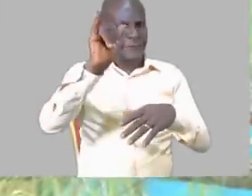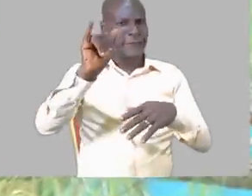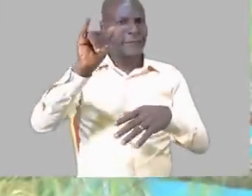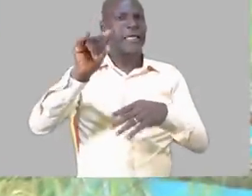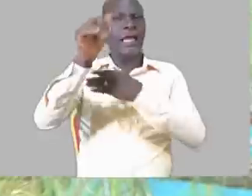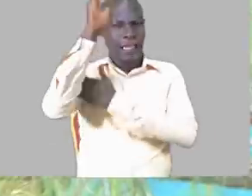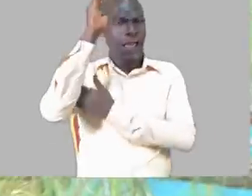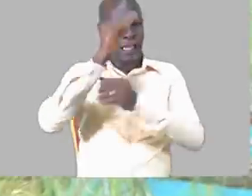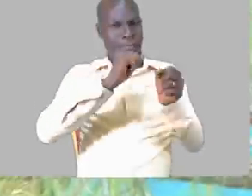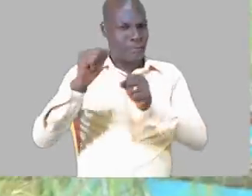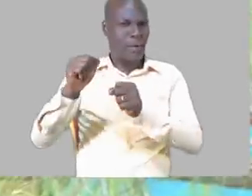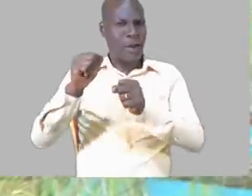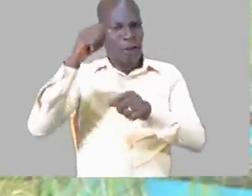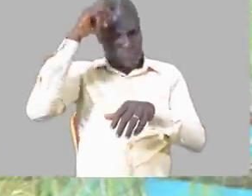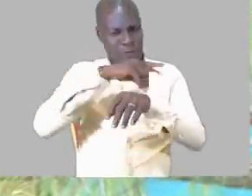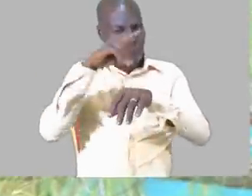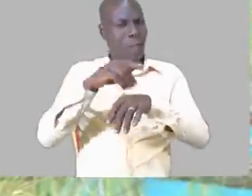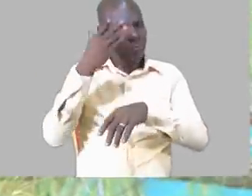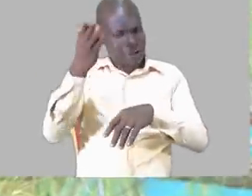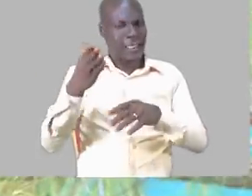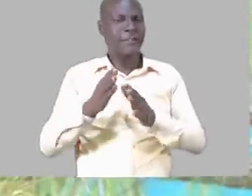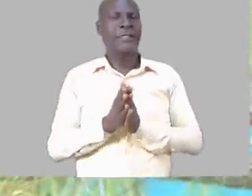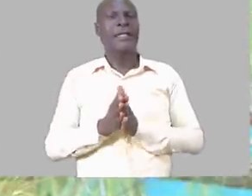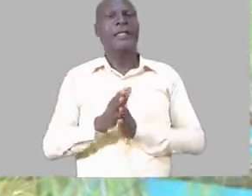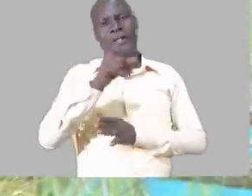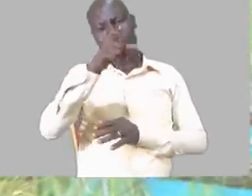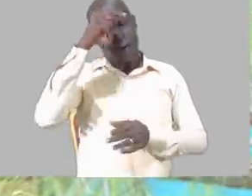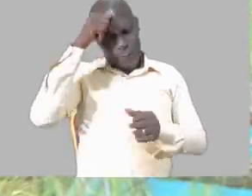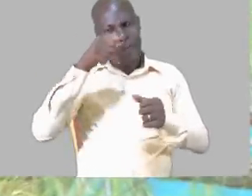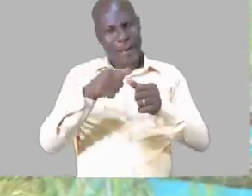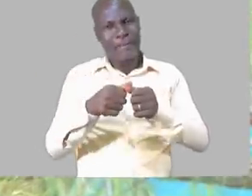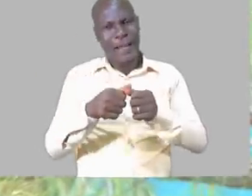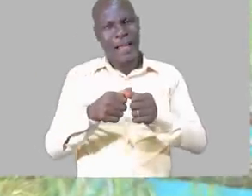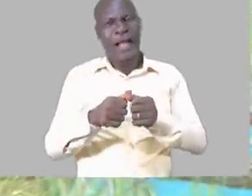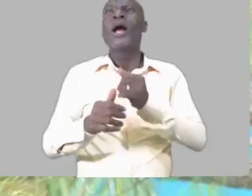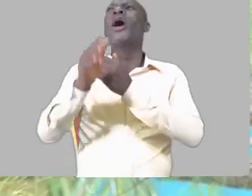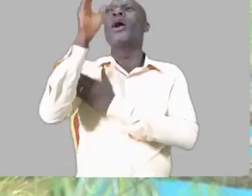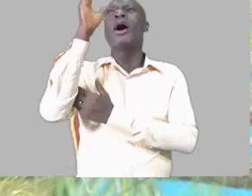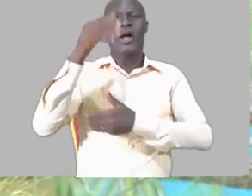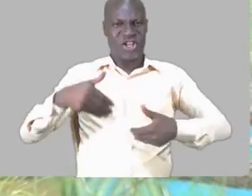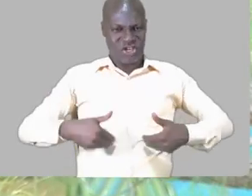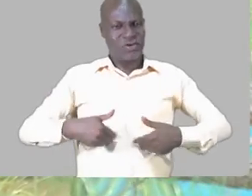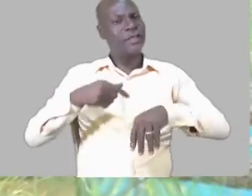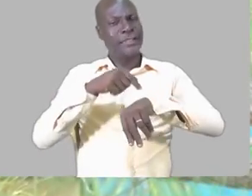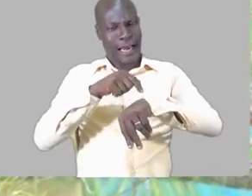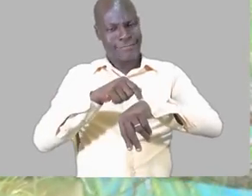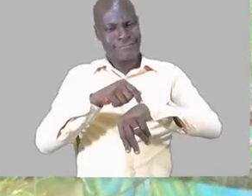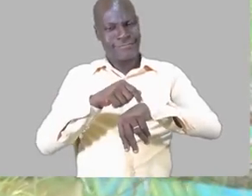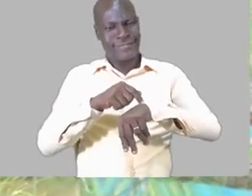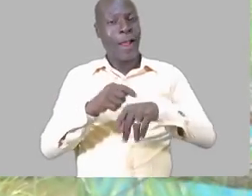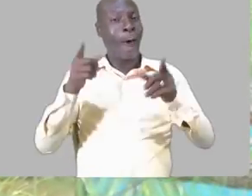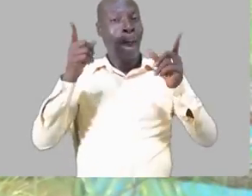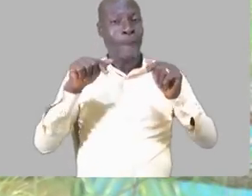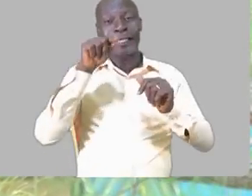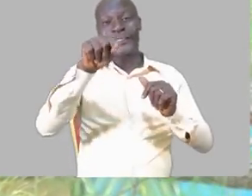no tie niye so ya brantia. Kai obofo no ewa wo mranti brem.